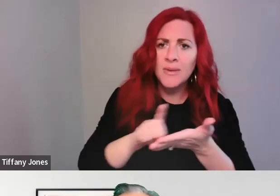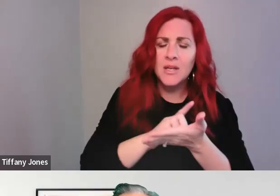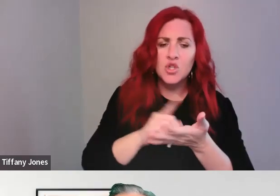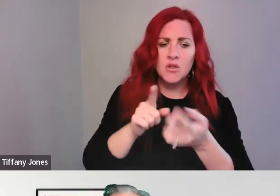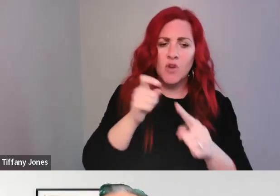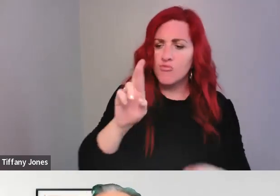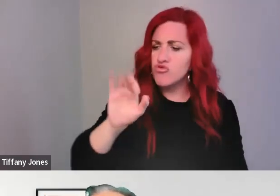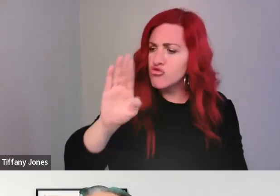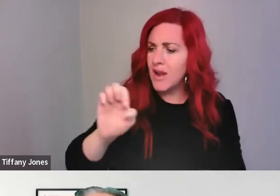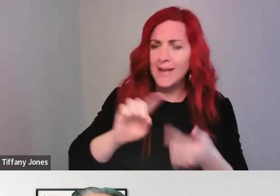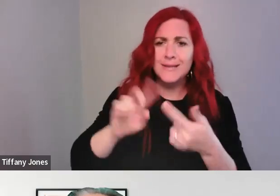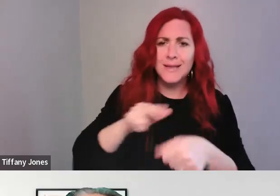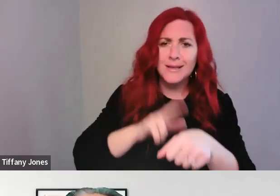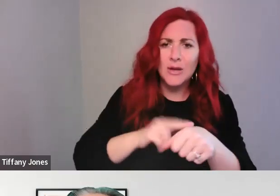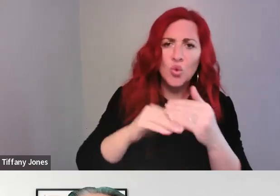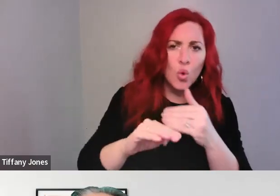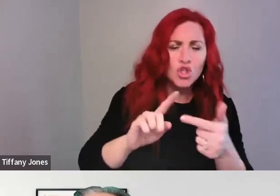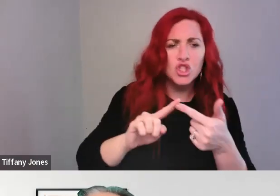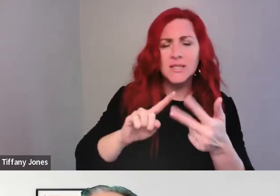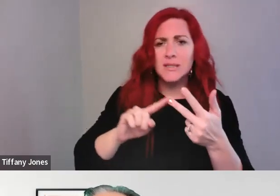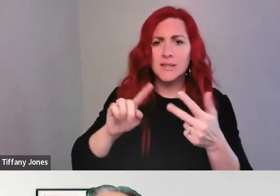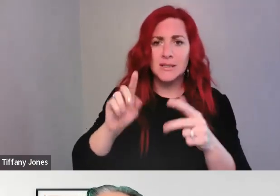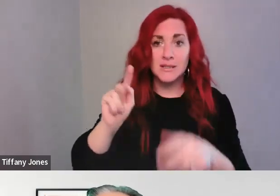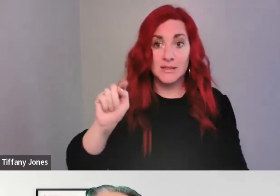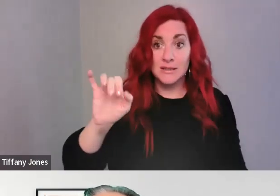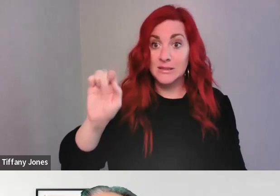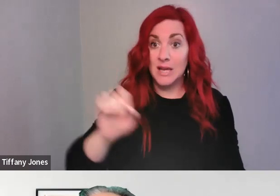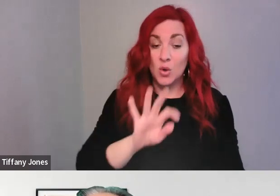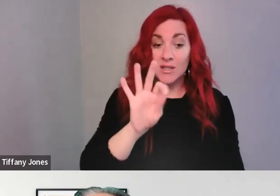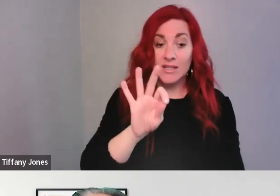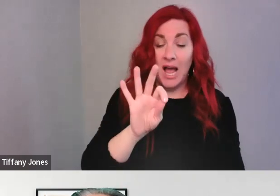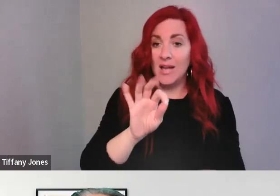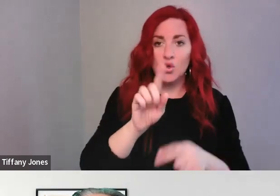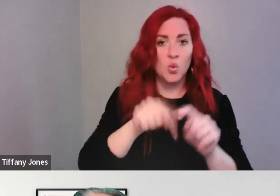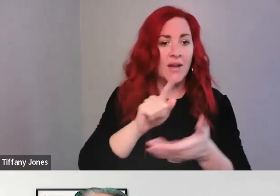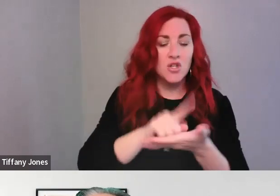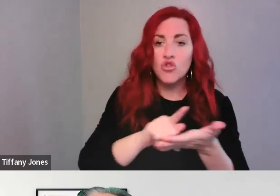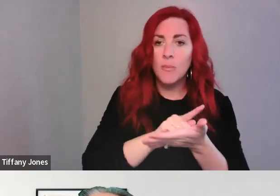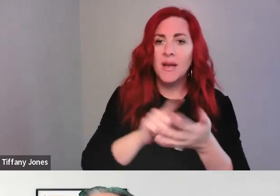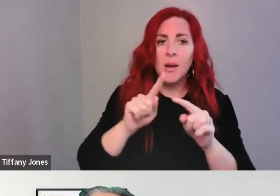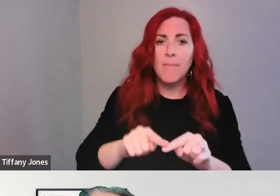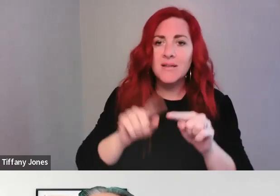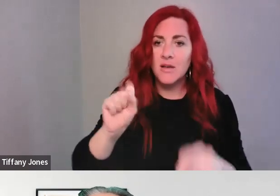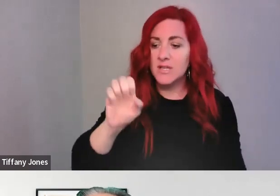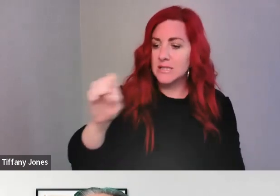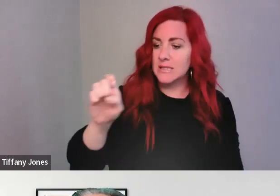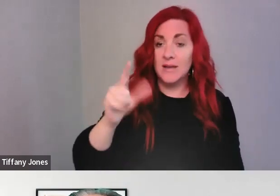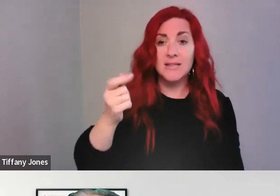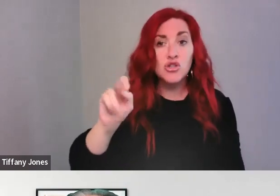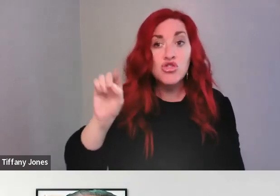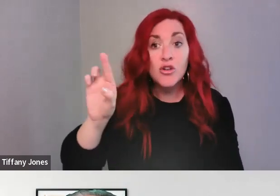origin, Title IX, which prohibits discrimination on the basis of sex and gender, but it also does enforce